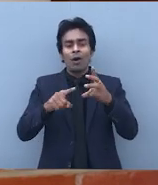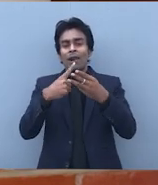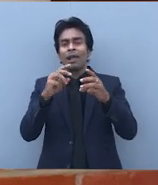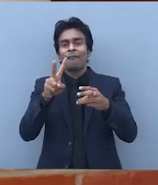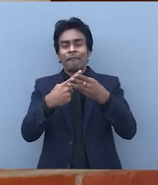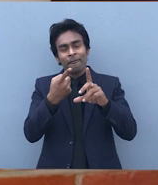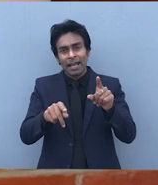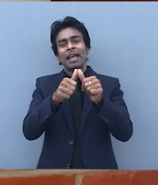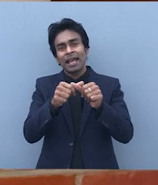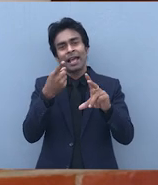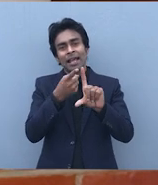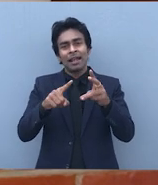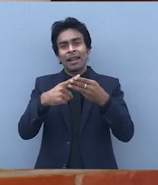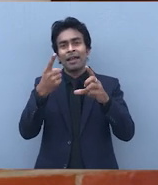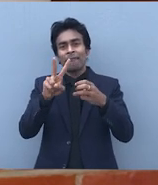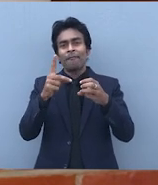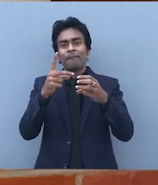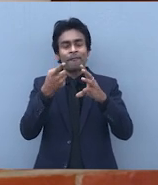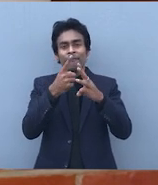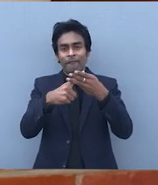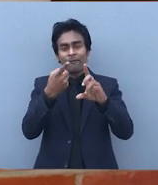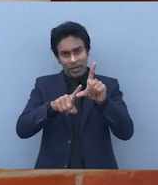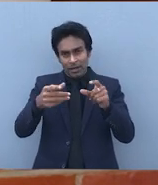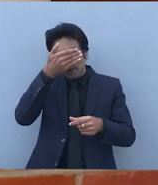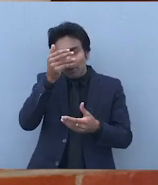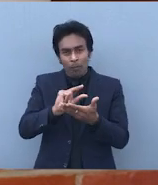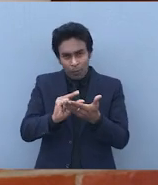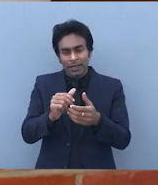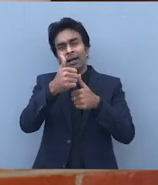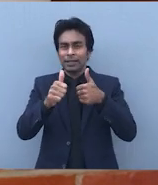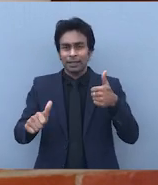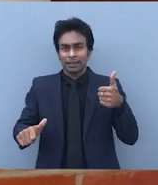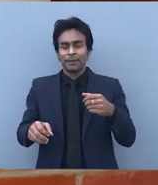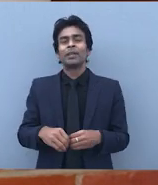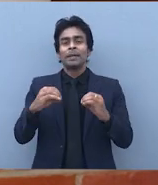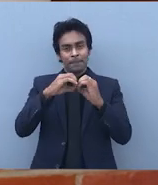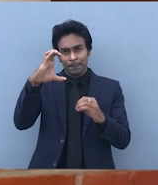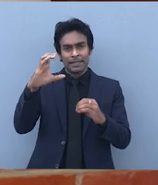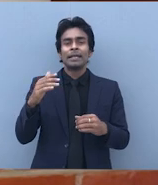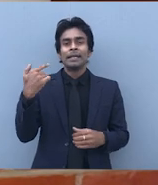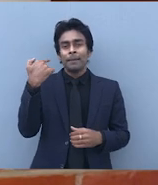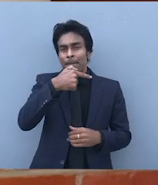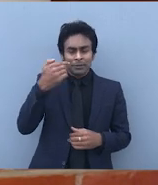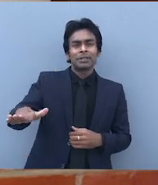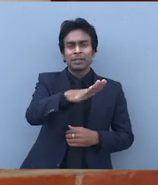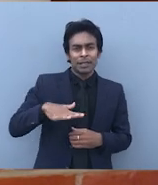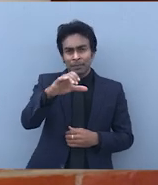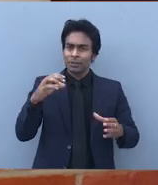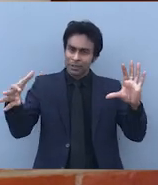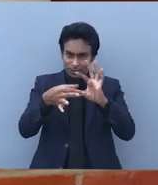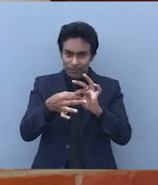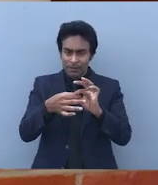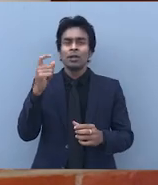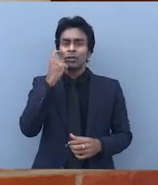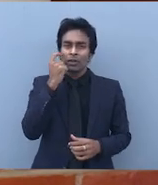English language. The Council works with individuals and with governments and partners, connecting thousands of people across the country and across